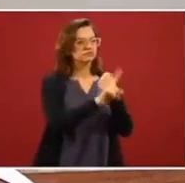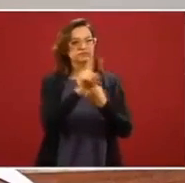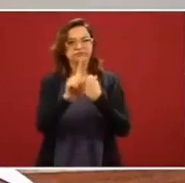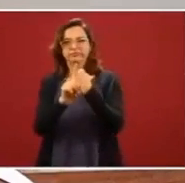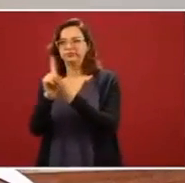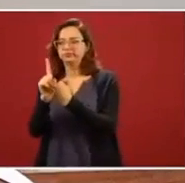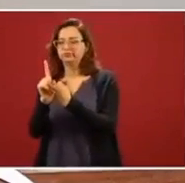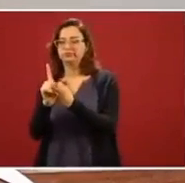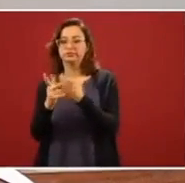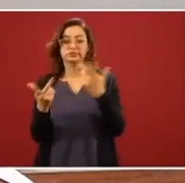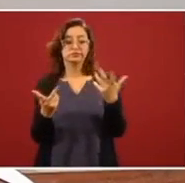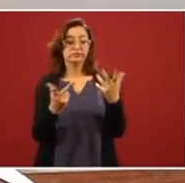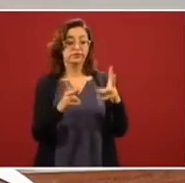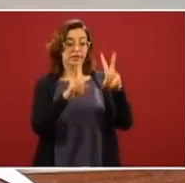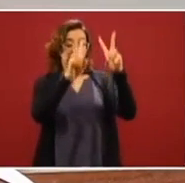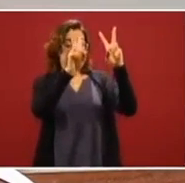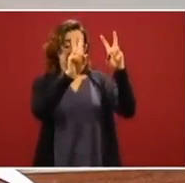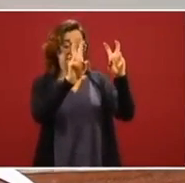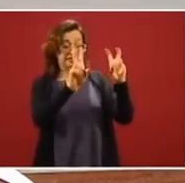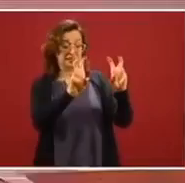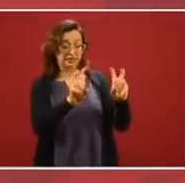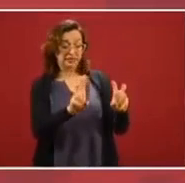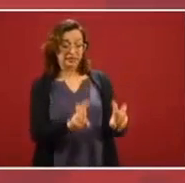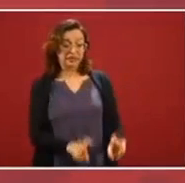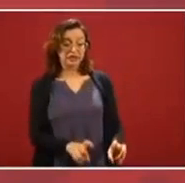todo Everything